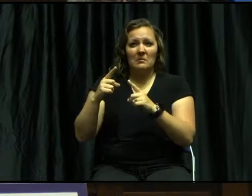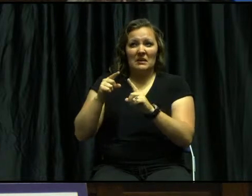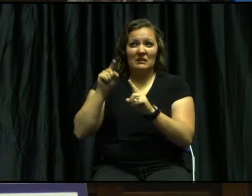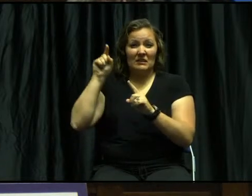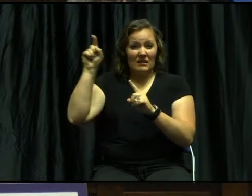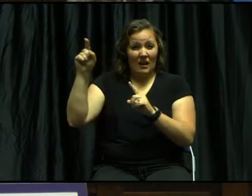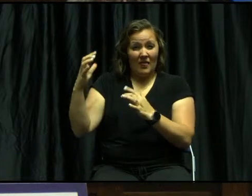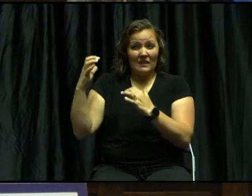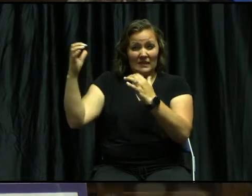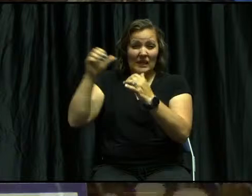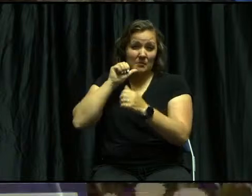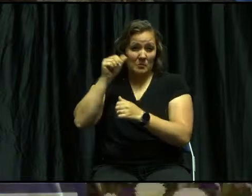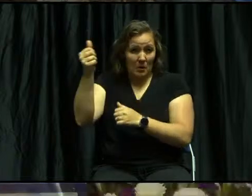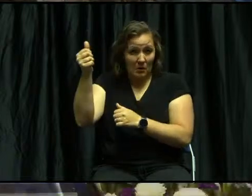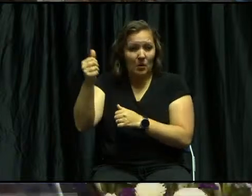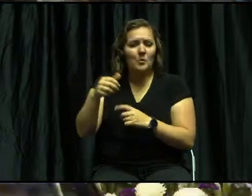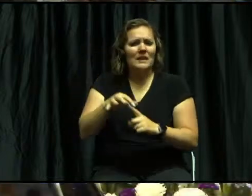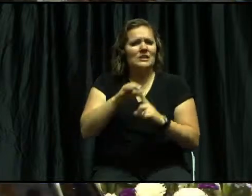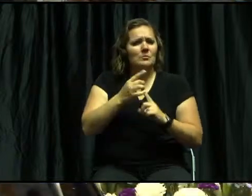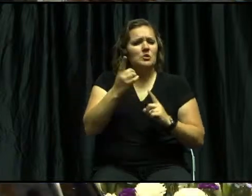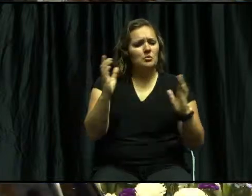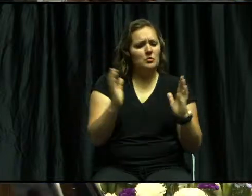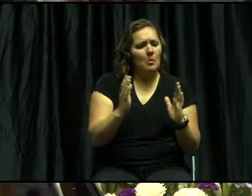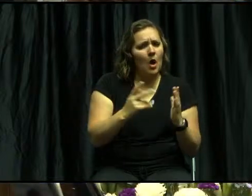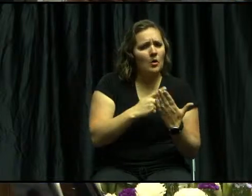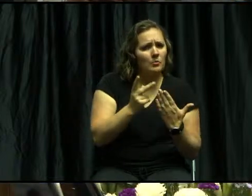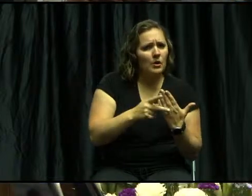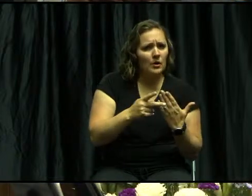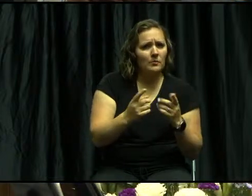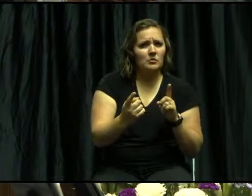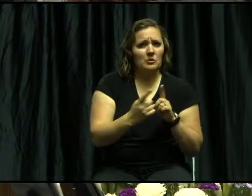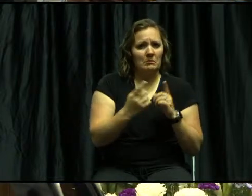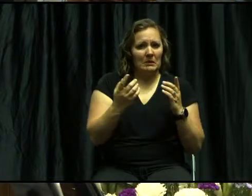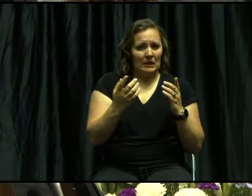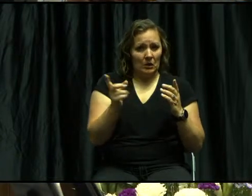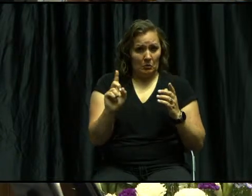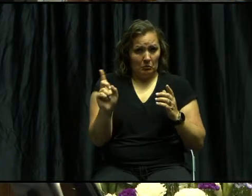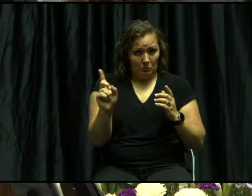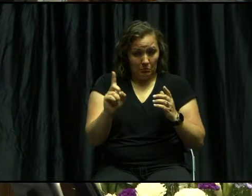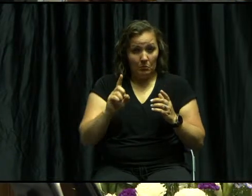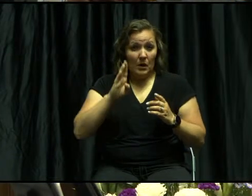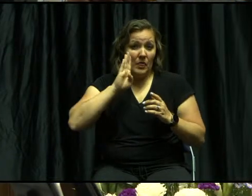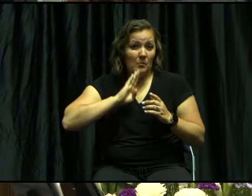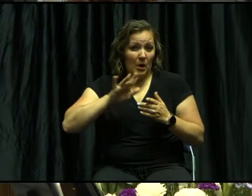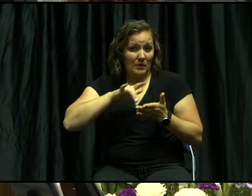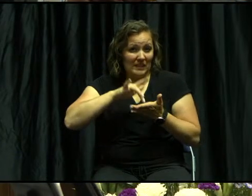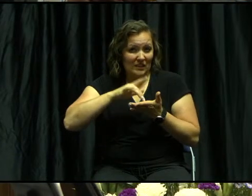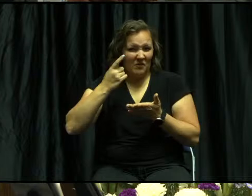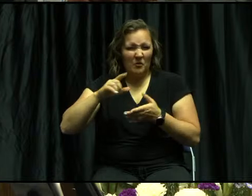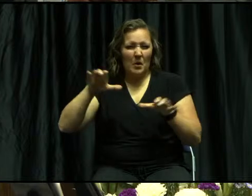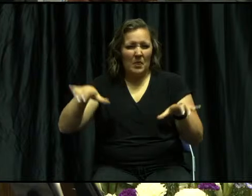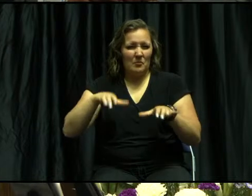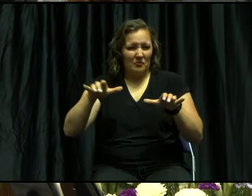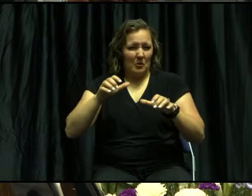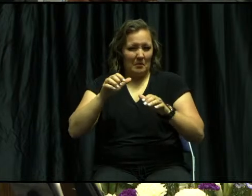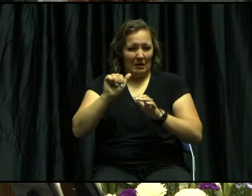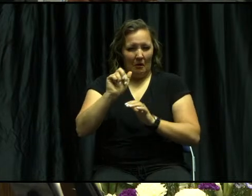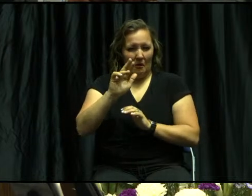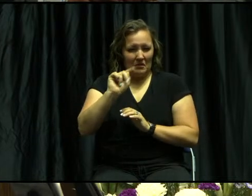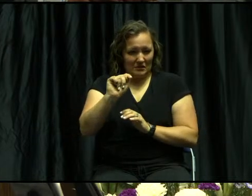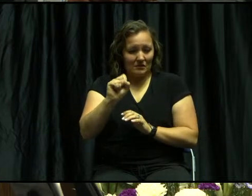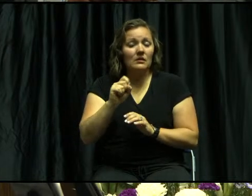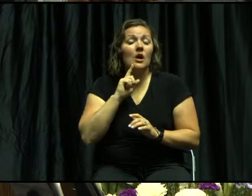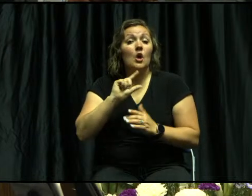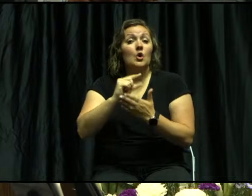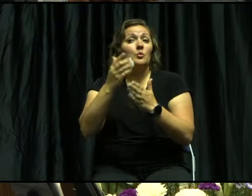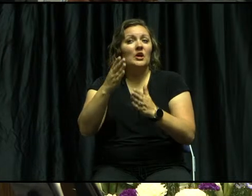Stadium tomorrow, with the exception of two smaller programs that will meet in the Val A. Browning Center for the Performing Arts, where our graduates will have